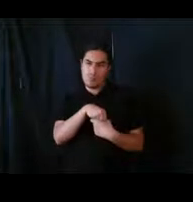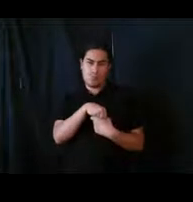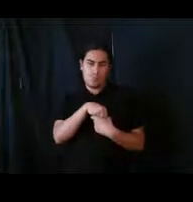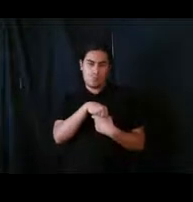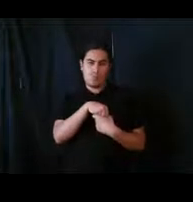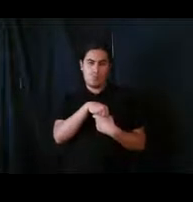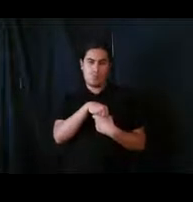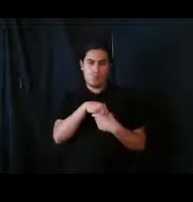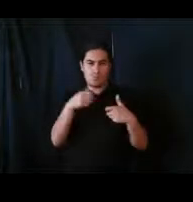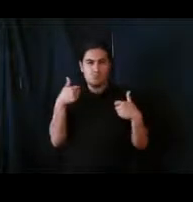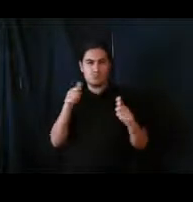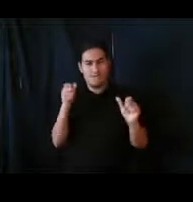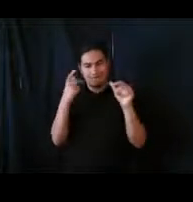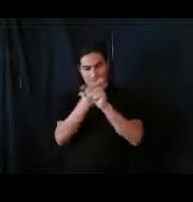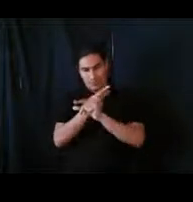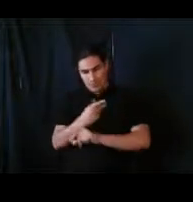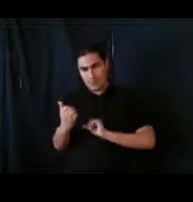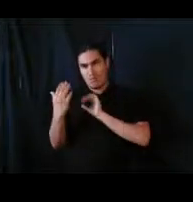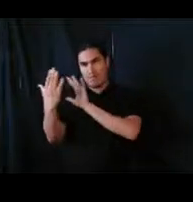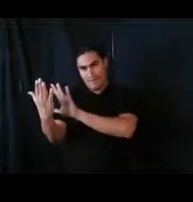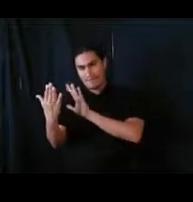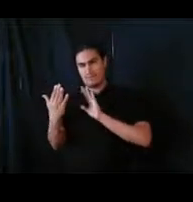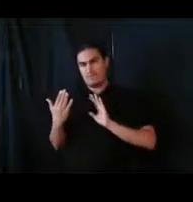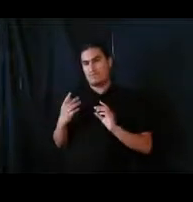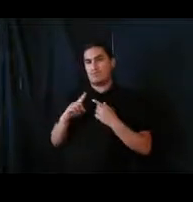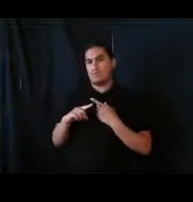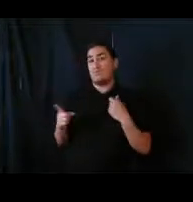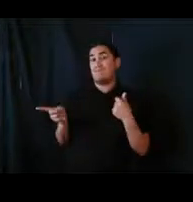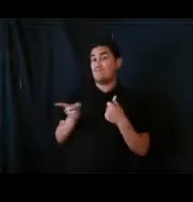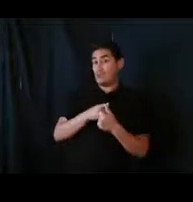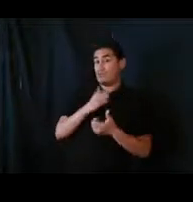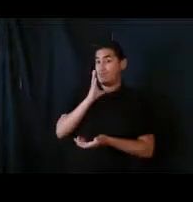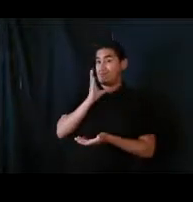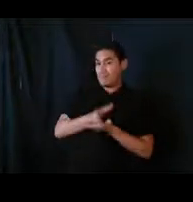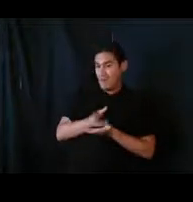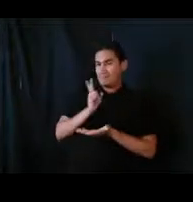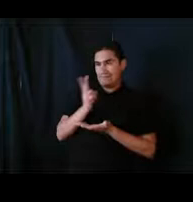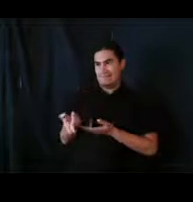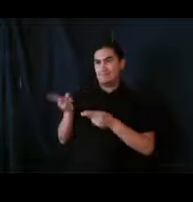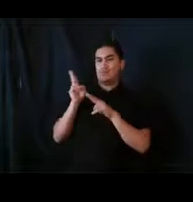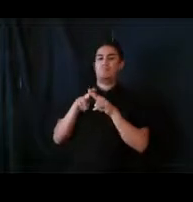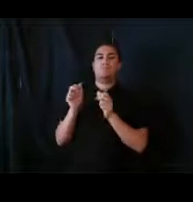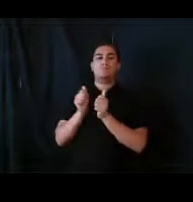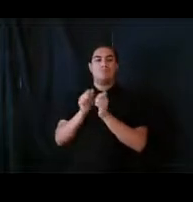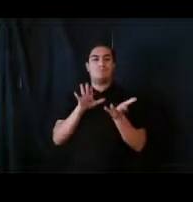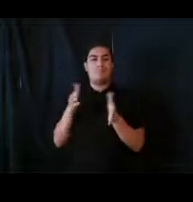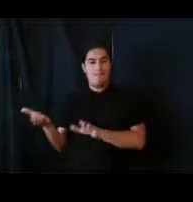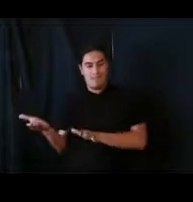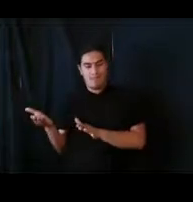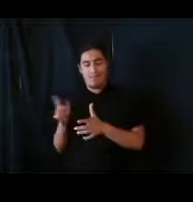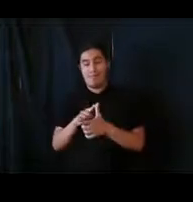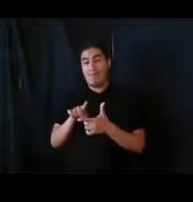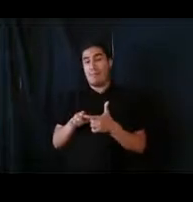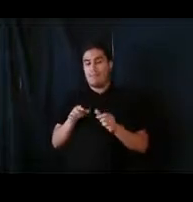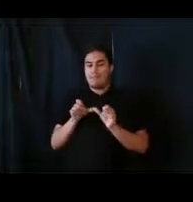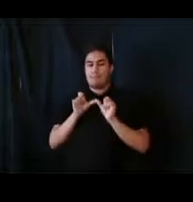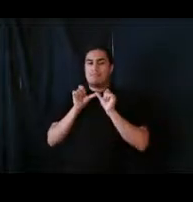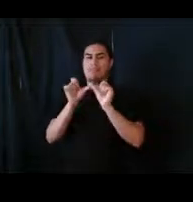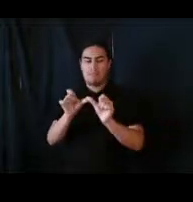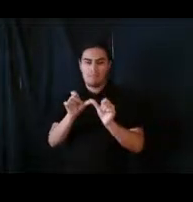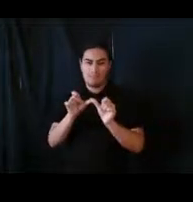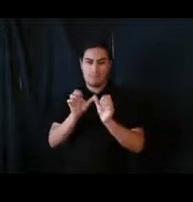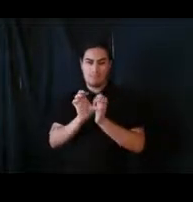to find ways to um first let's stop seeing increases in the fatalities and serious injuries and then driving down to